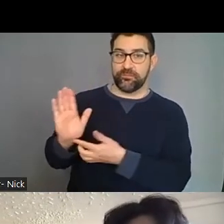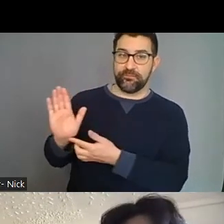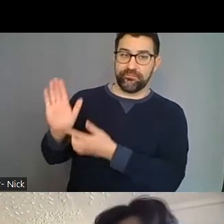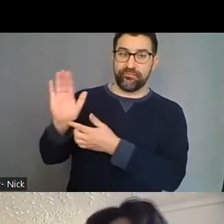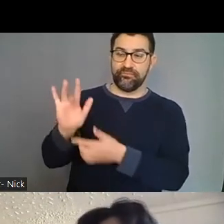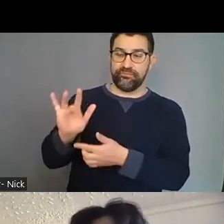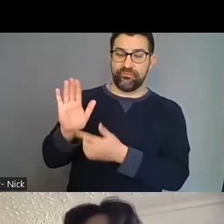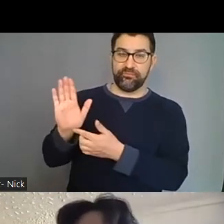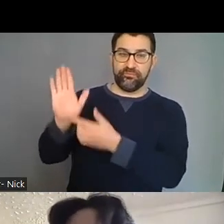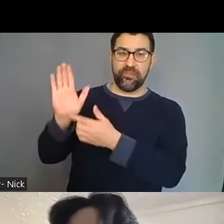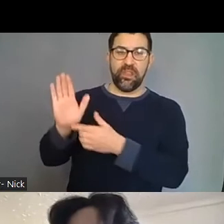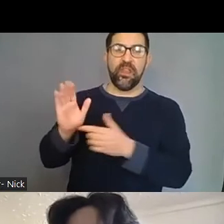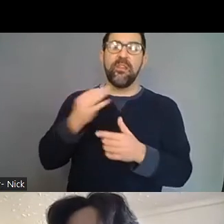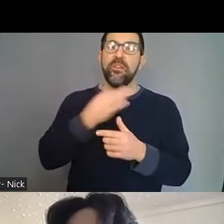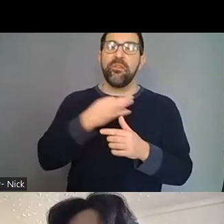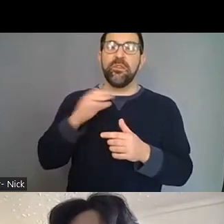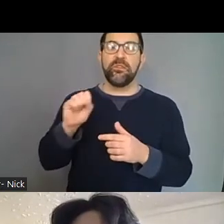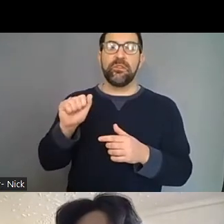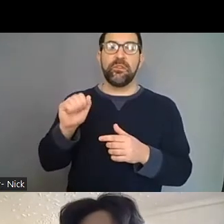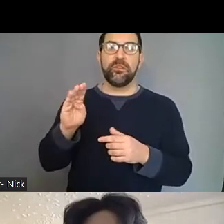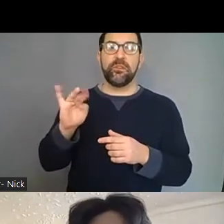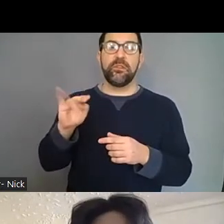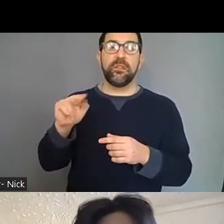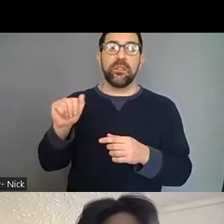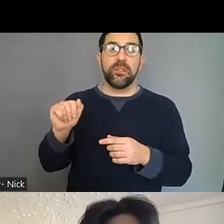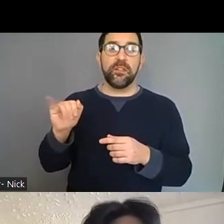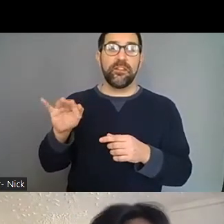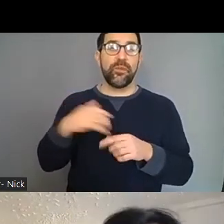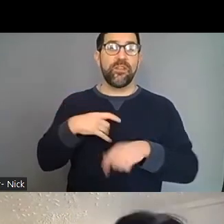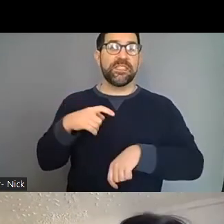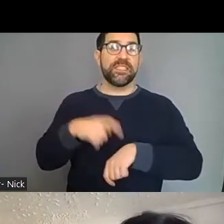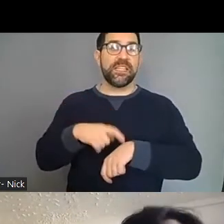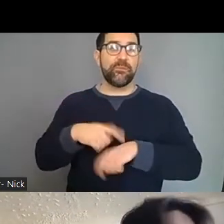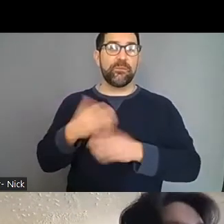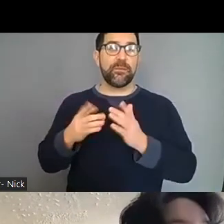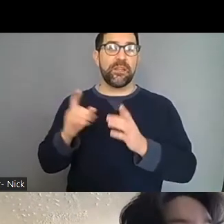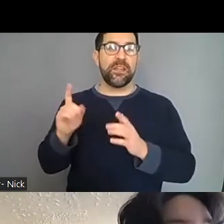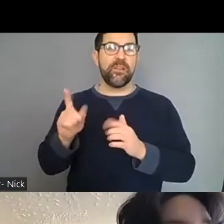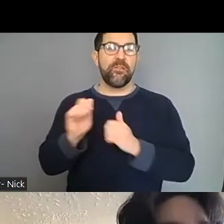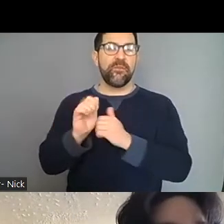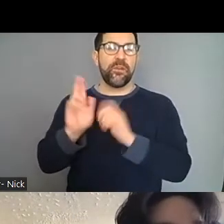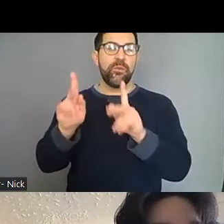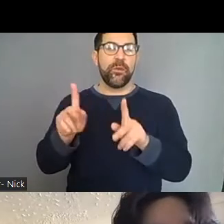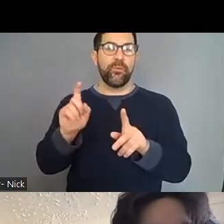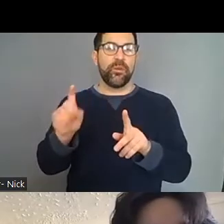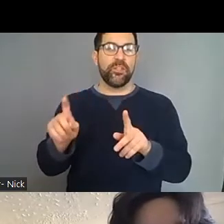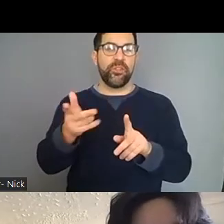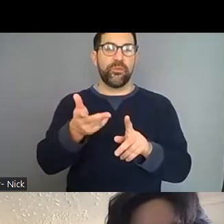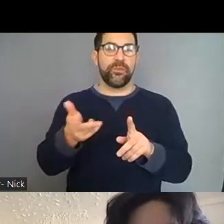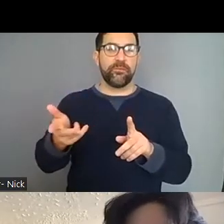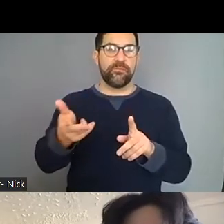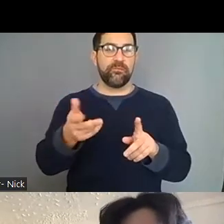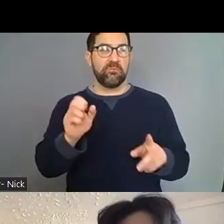if Sabina, we might have time before we do that to maybe ask a follow up question to the conversation.